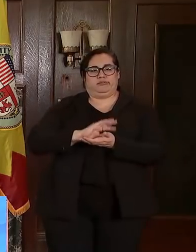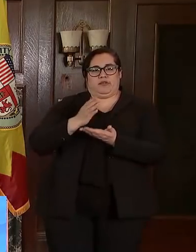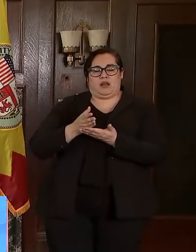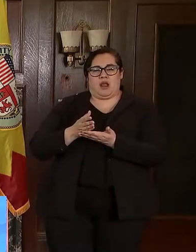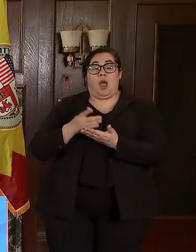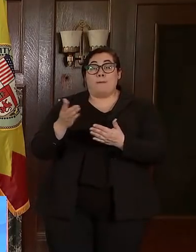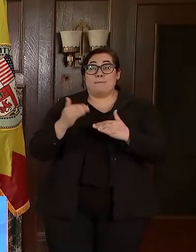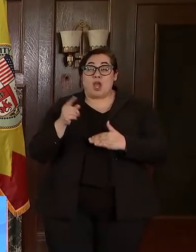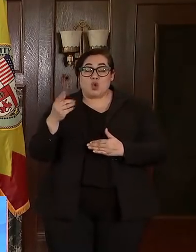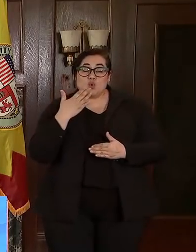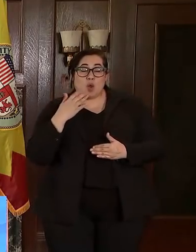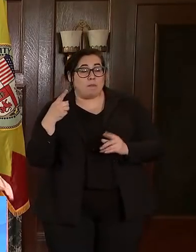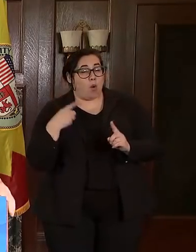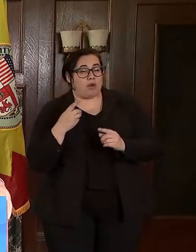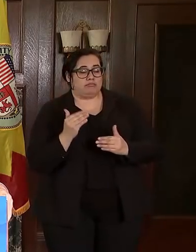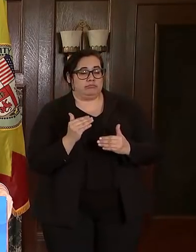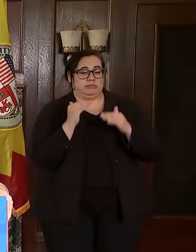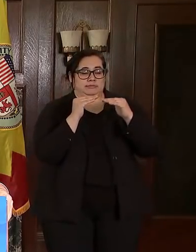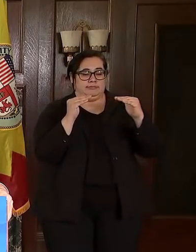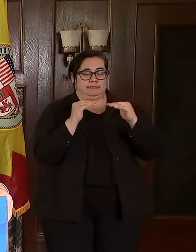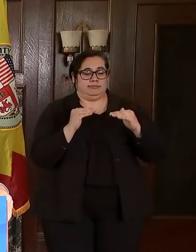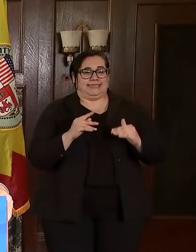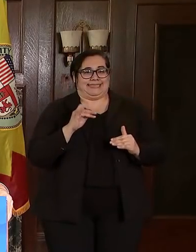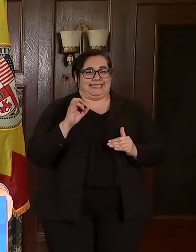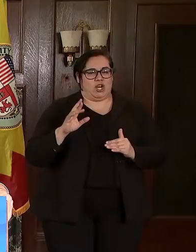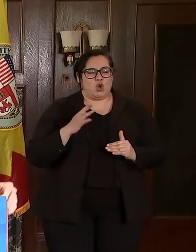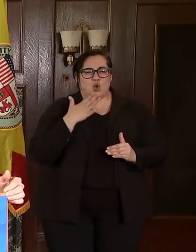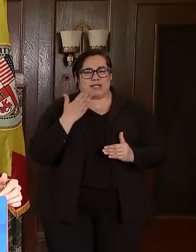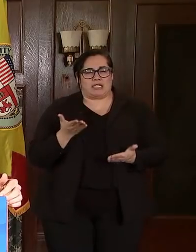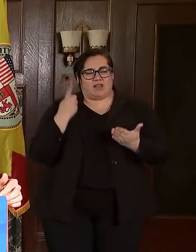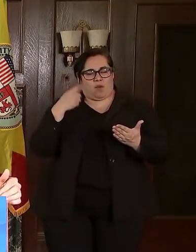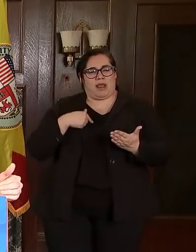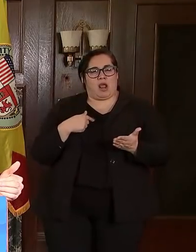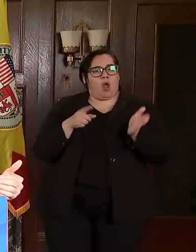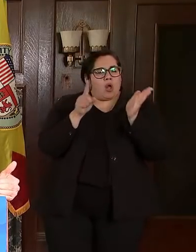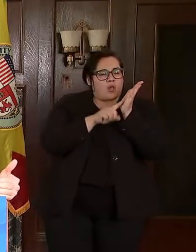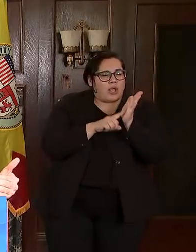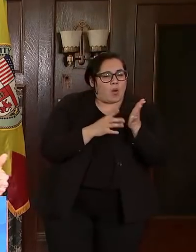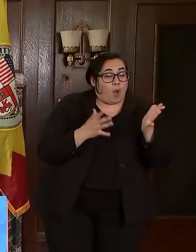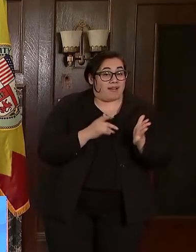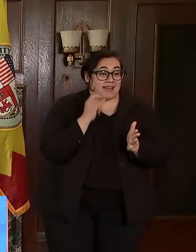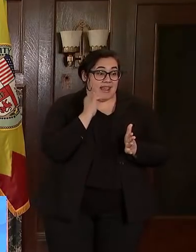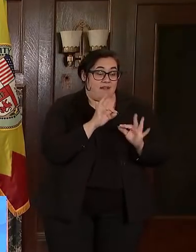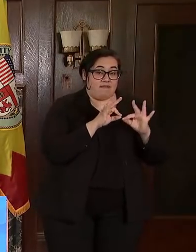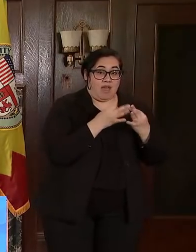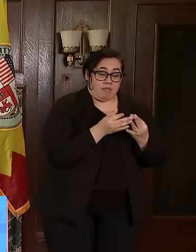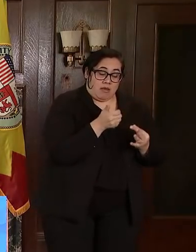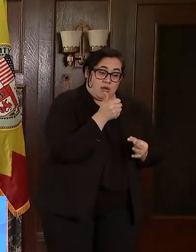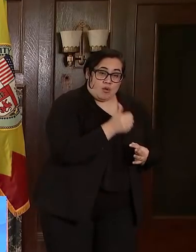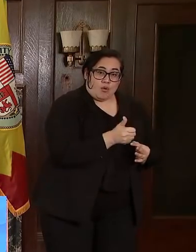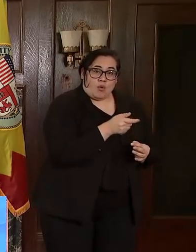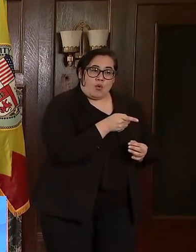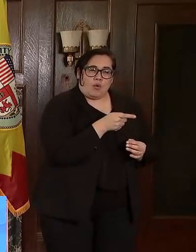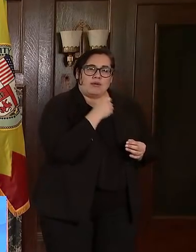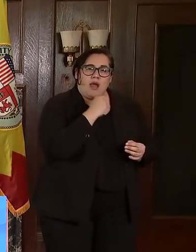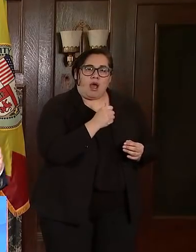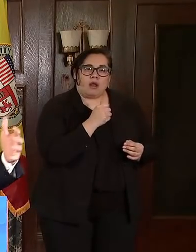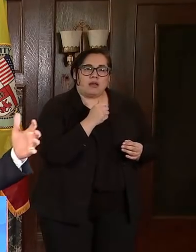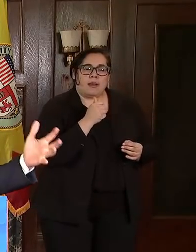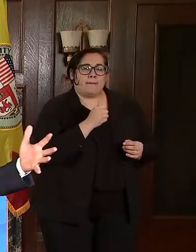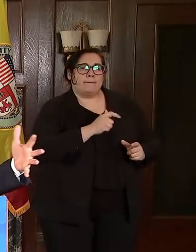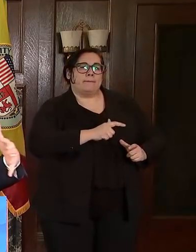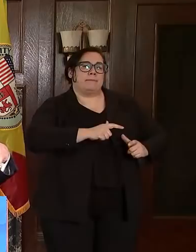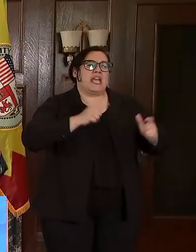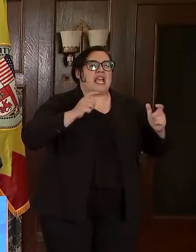good point, and it's a suggestion in some ways to me to look at if families who aren't, a